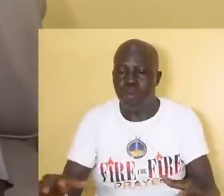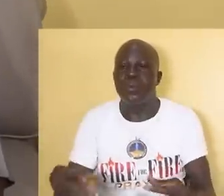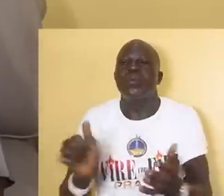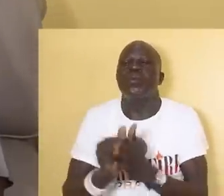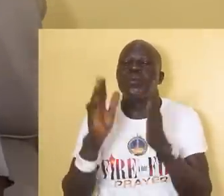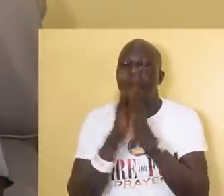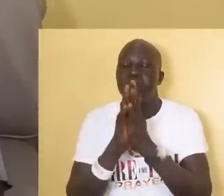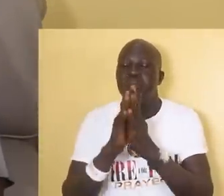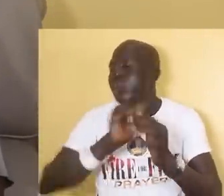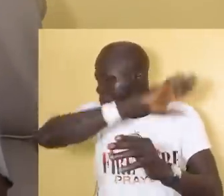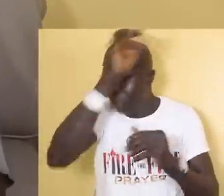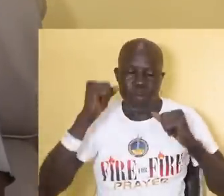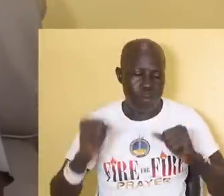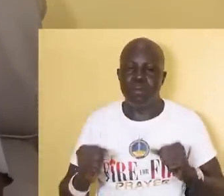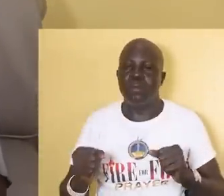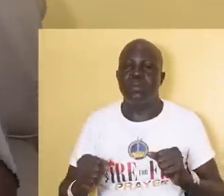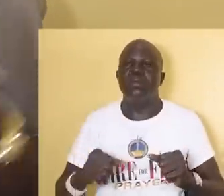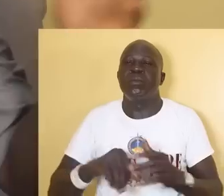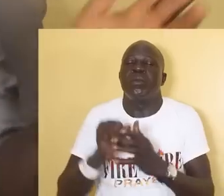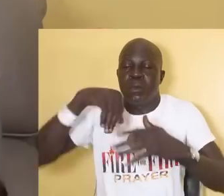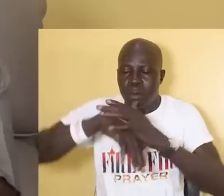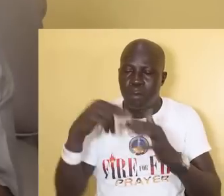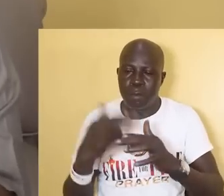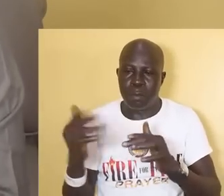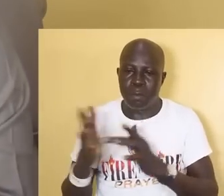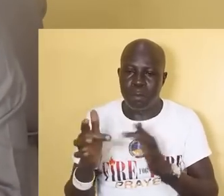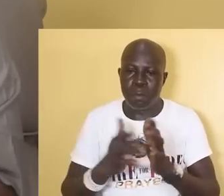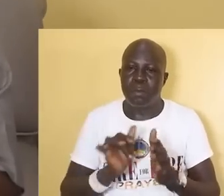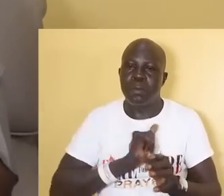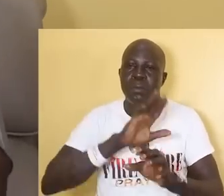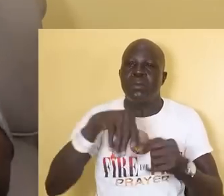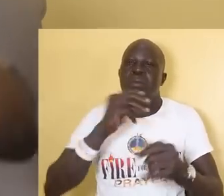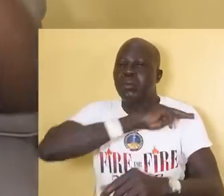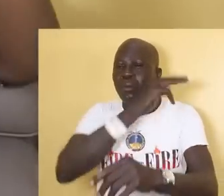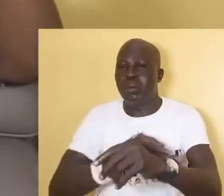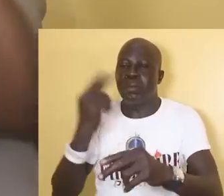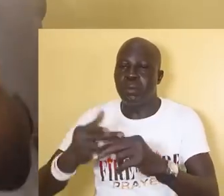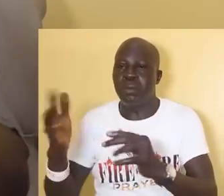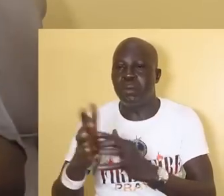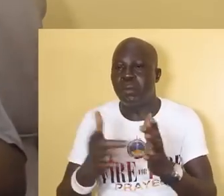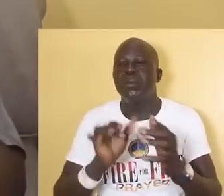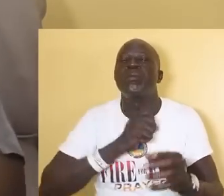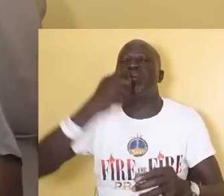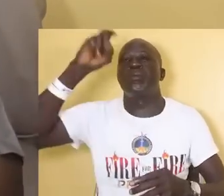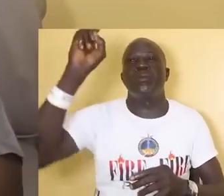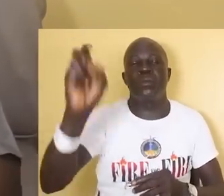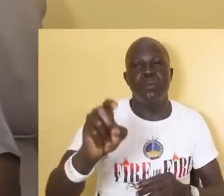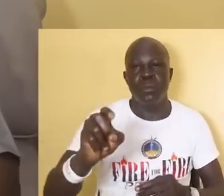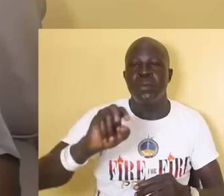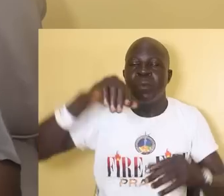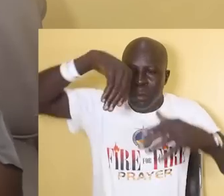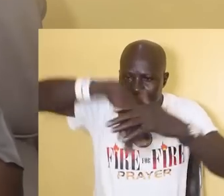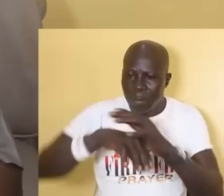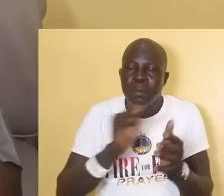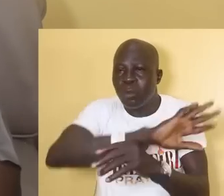It's prayer that has power and not power. In the name of Jesus. In the mighty name of Jesus. I decree. Now, I want to make